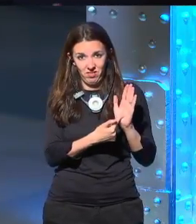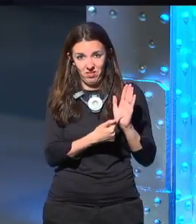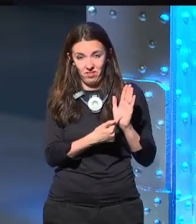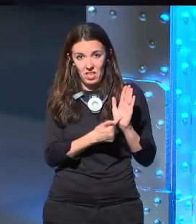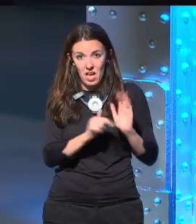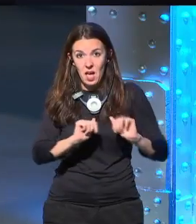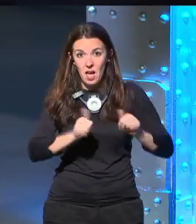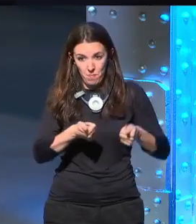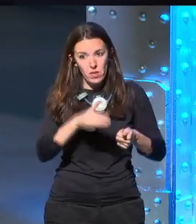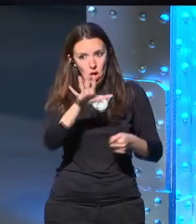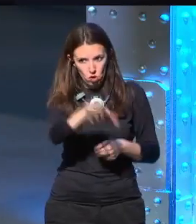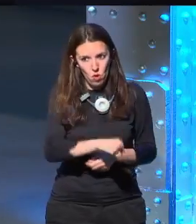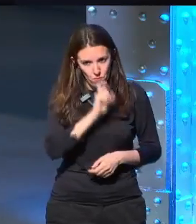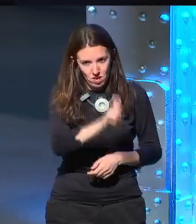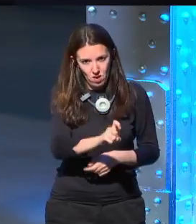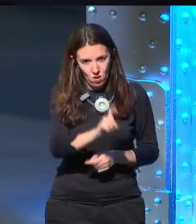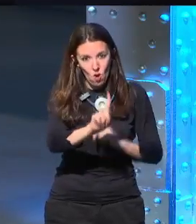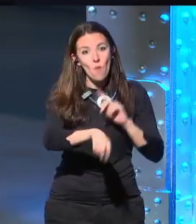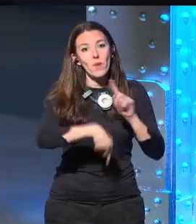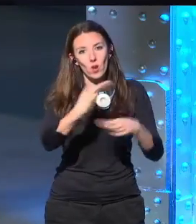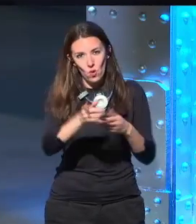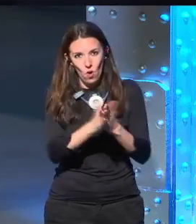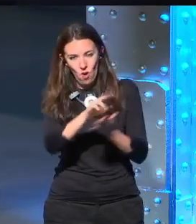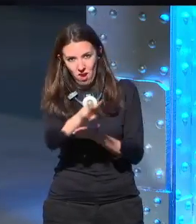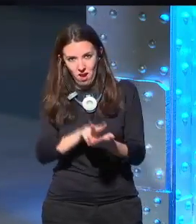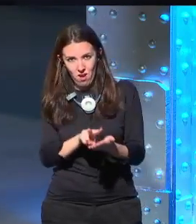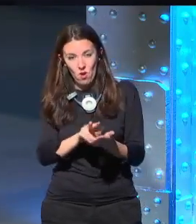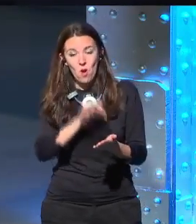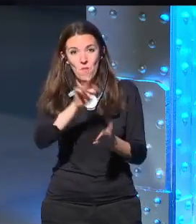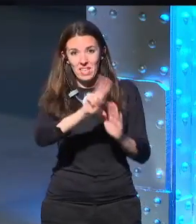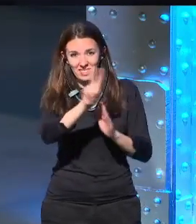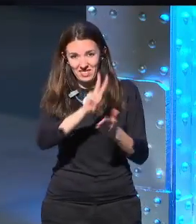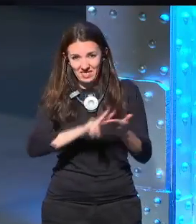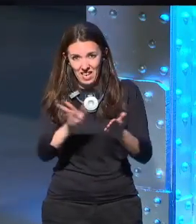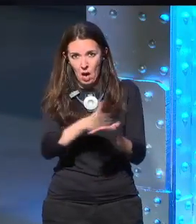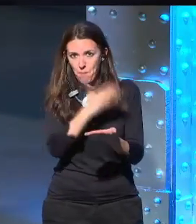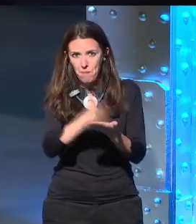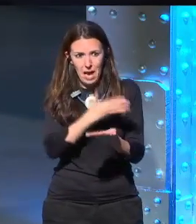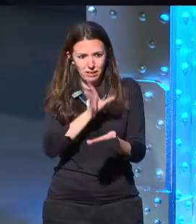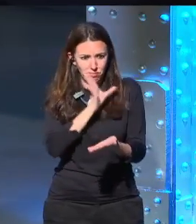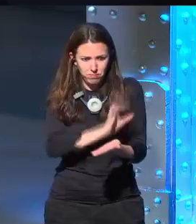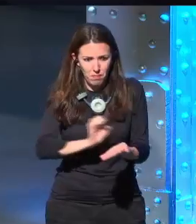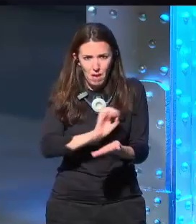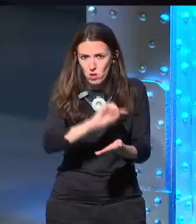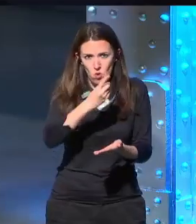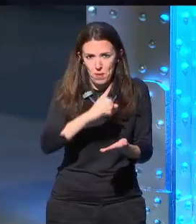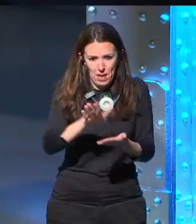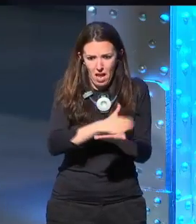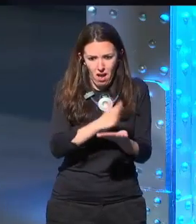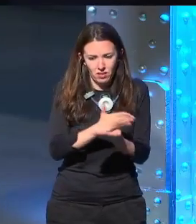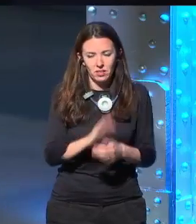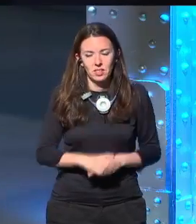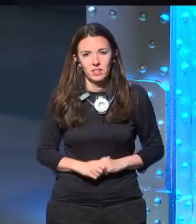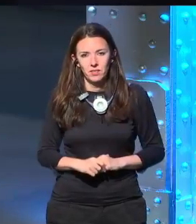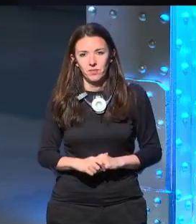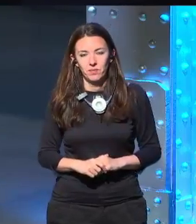Vinci, buy it, but then read it. Read, especially the first few pages are actually